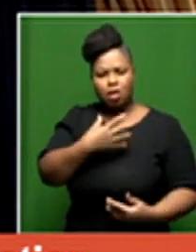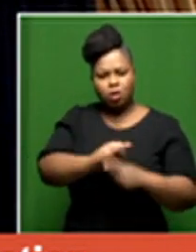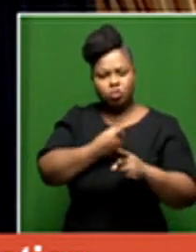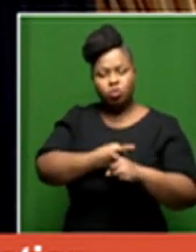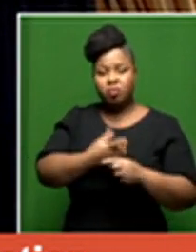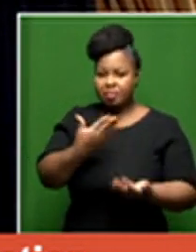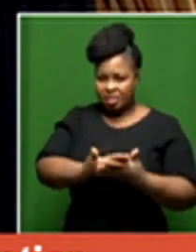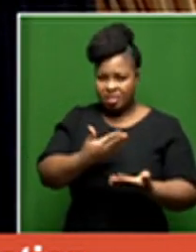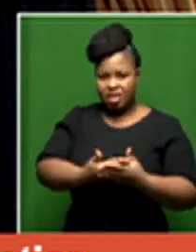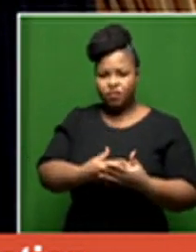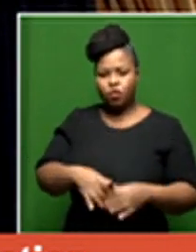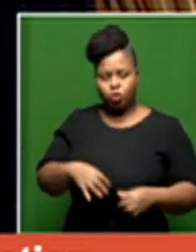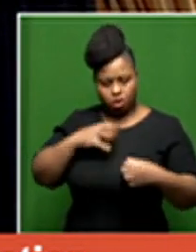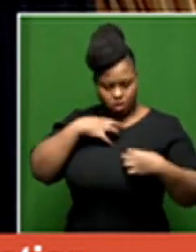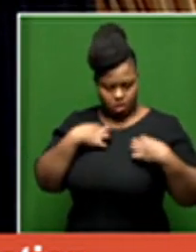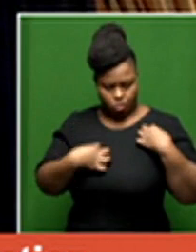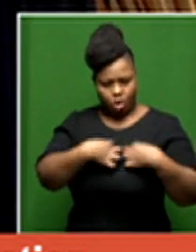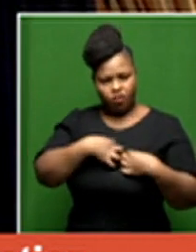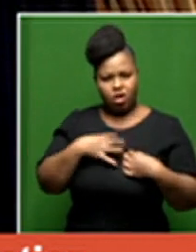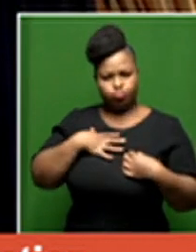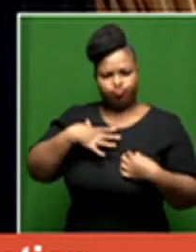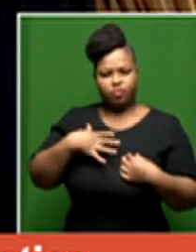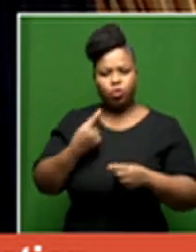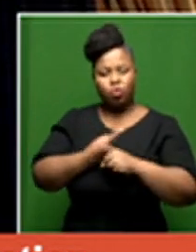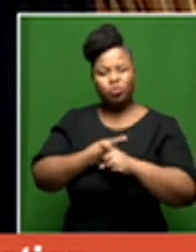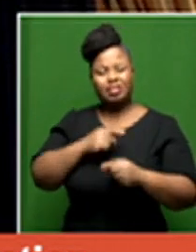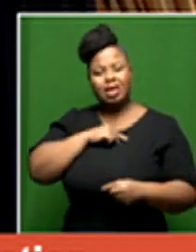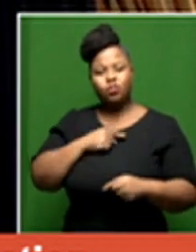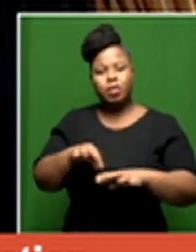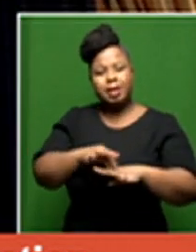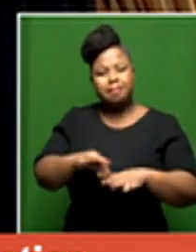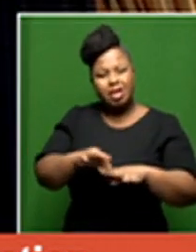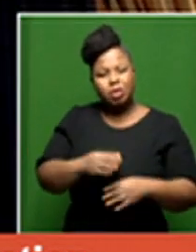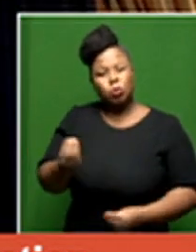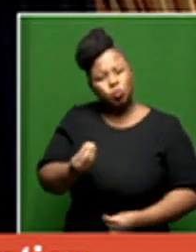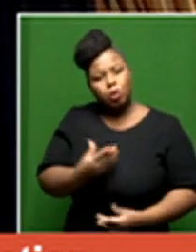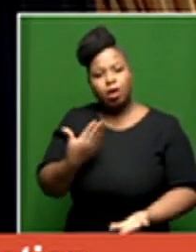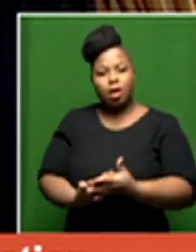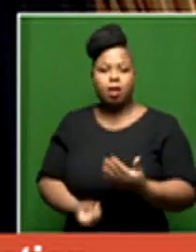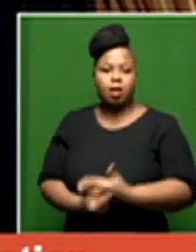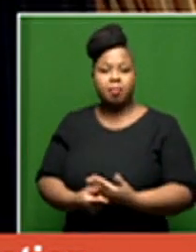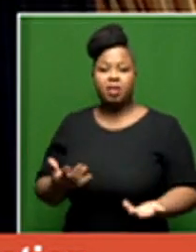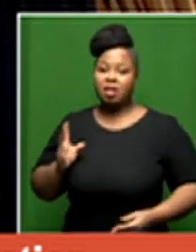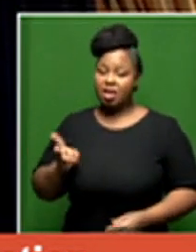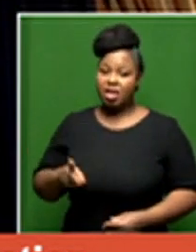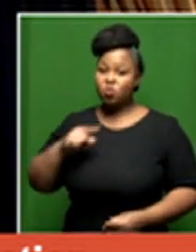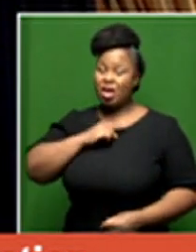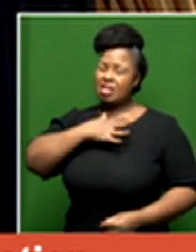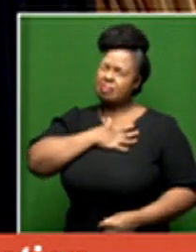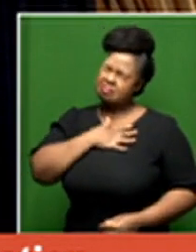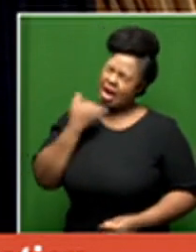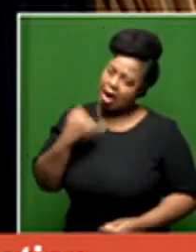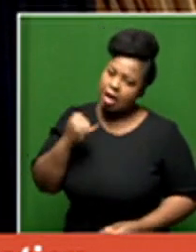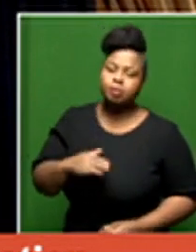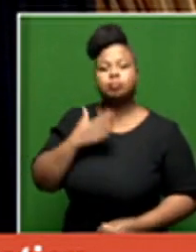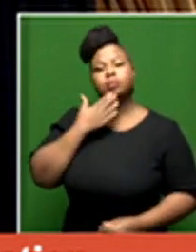cause inflammation of the membrane around the heart, can cause inflammation of the heart muscle itself. So with that degree of pain,